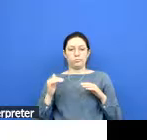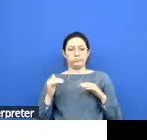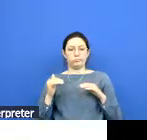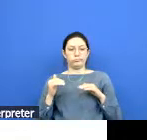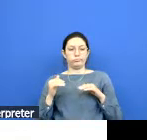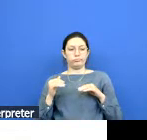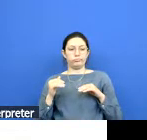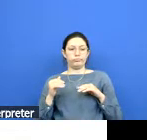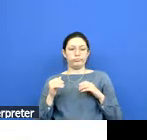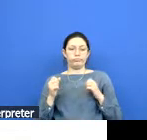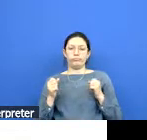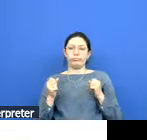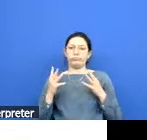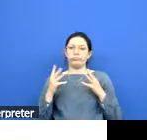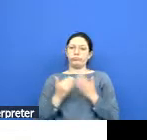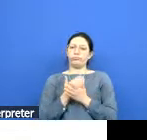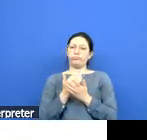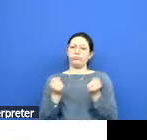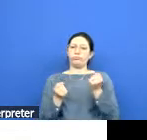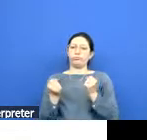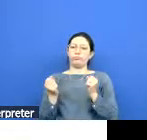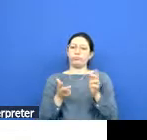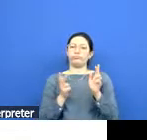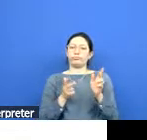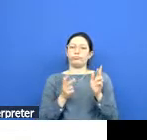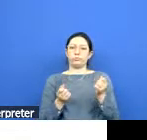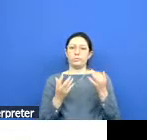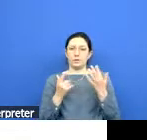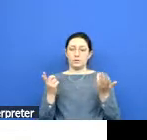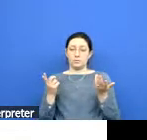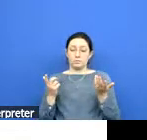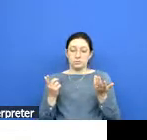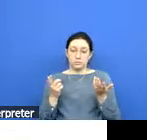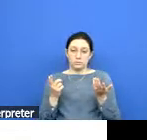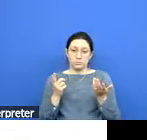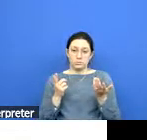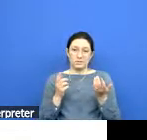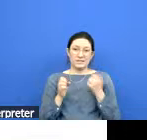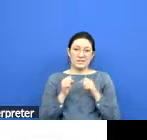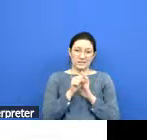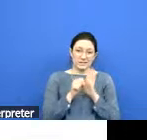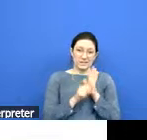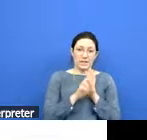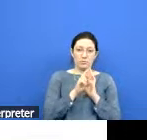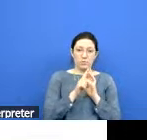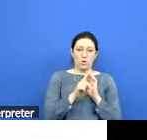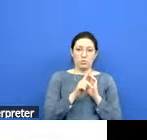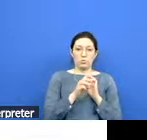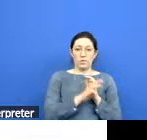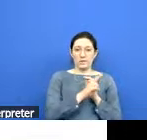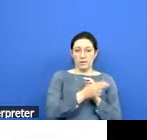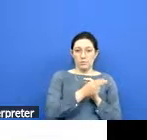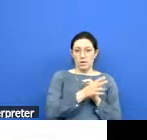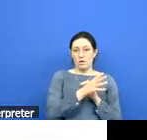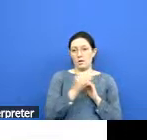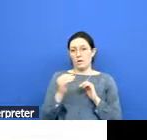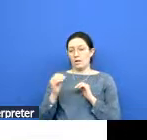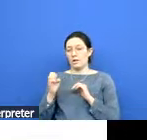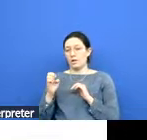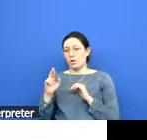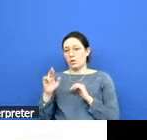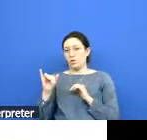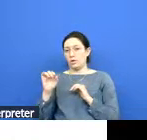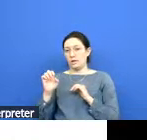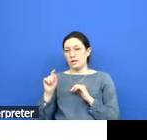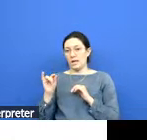it's a state road for West Henrietta Road and it's a county road for Erie Station. They're the ones who ultimately make that decision